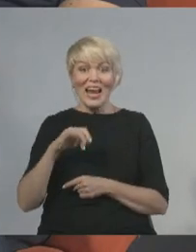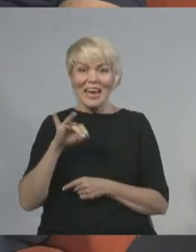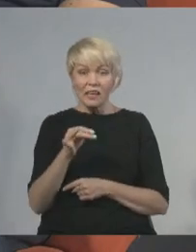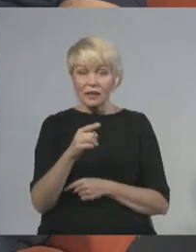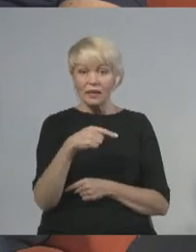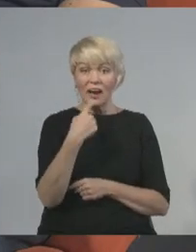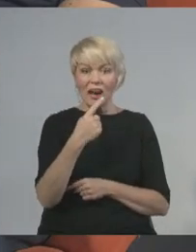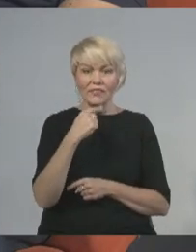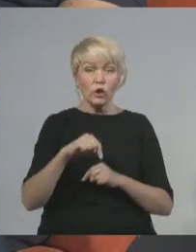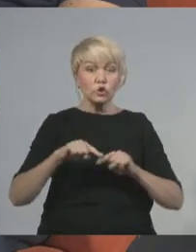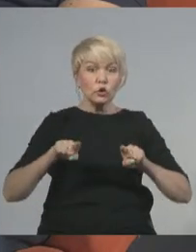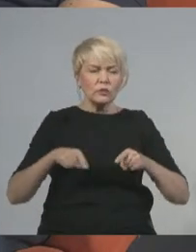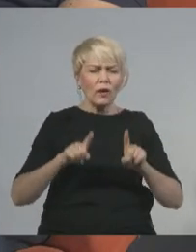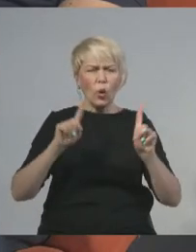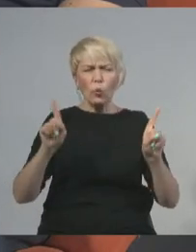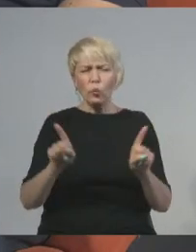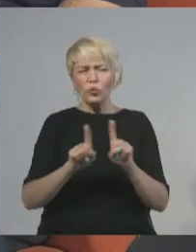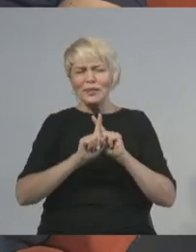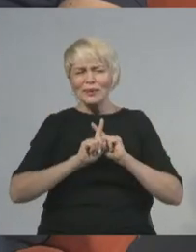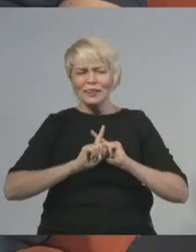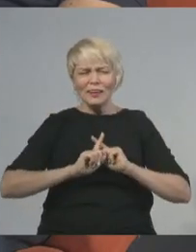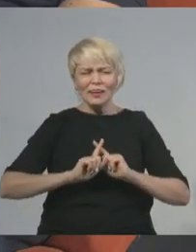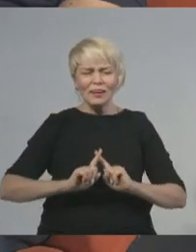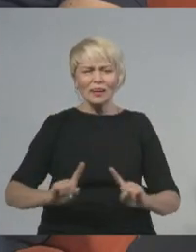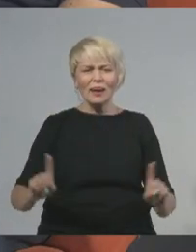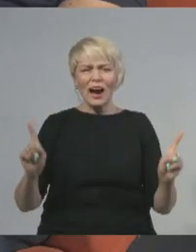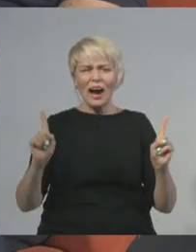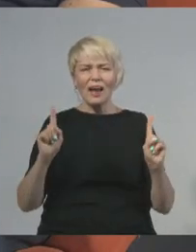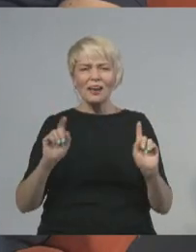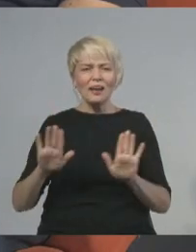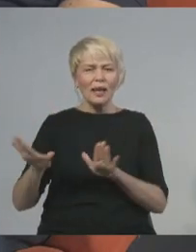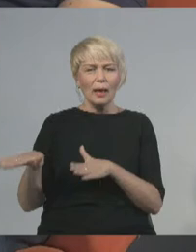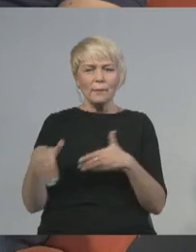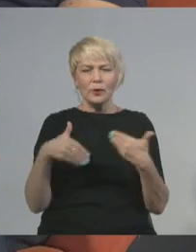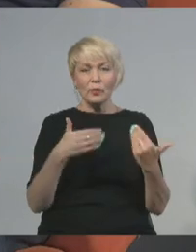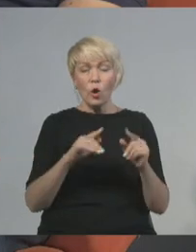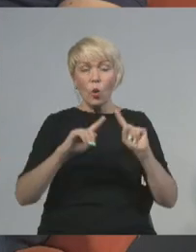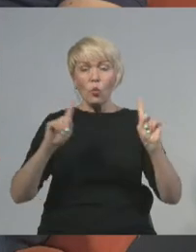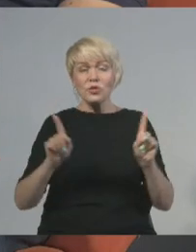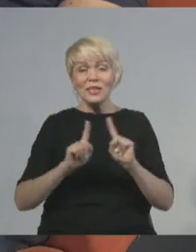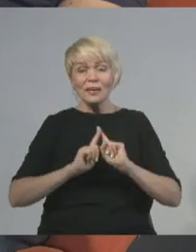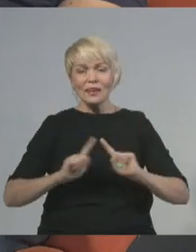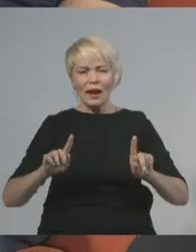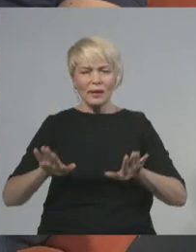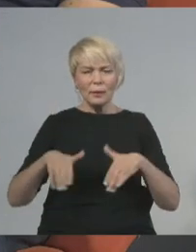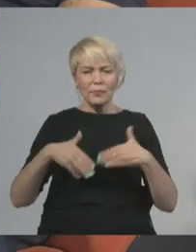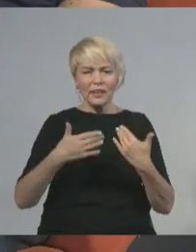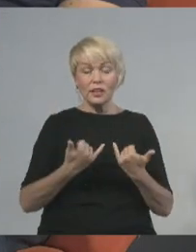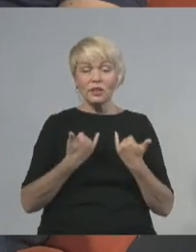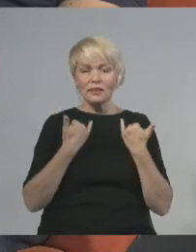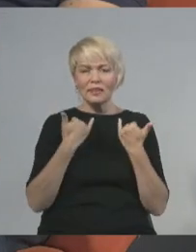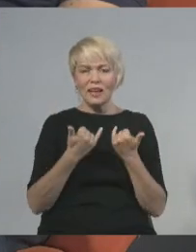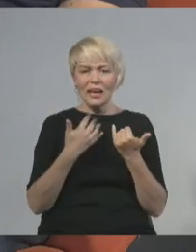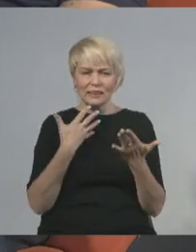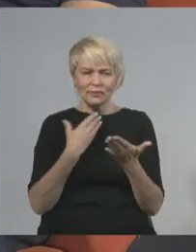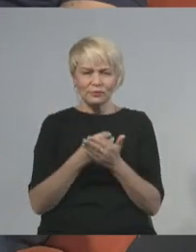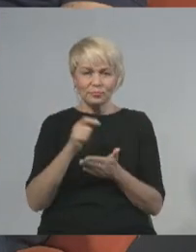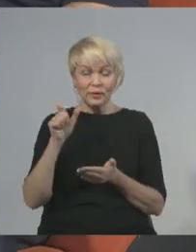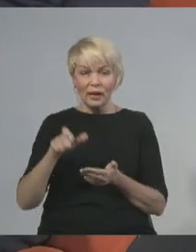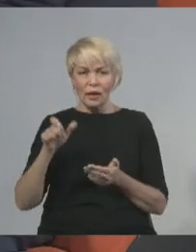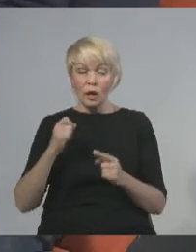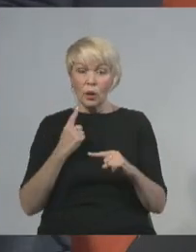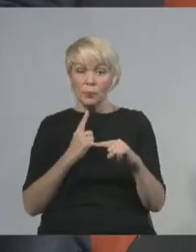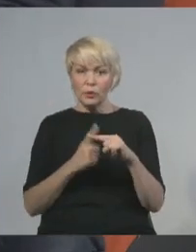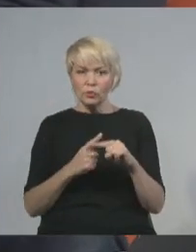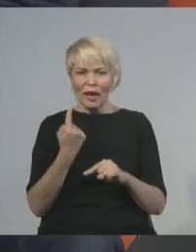income well it is said that they created a unique viable proposition for their media